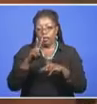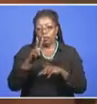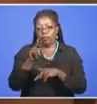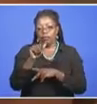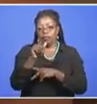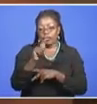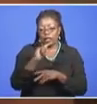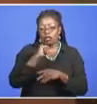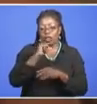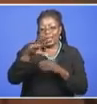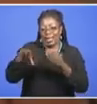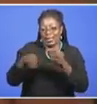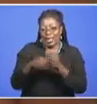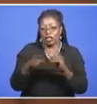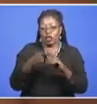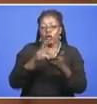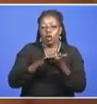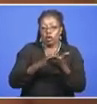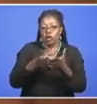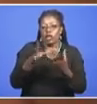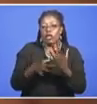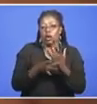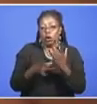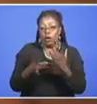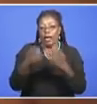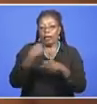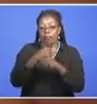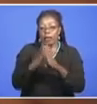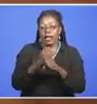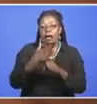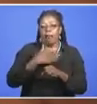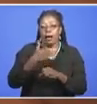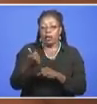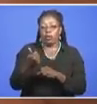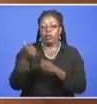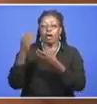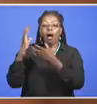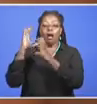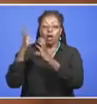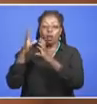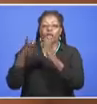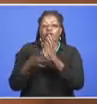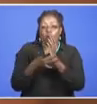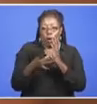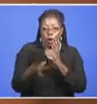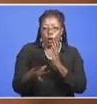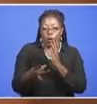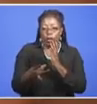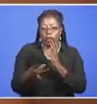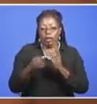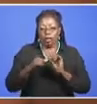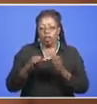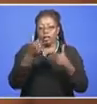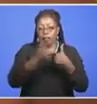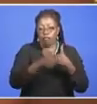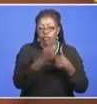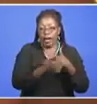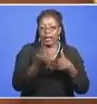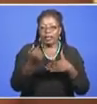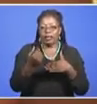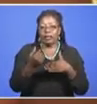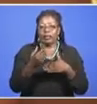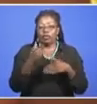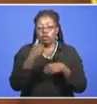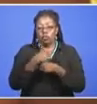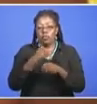being attached to cooking oil, I've started to make my own coconut oil. In terms of bread, even that, we make